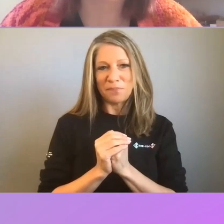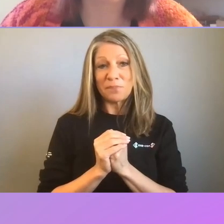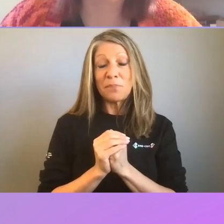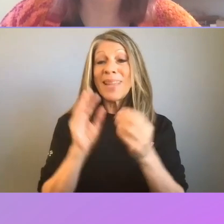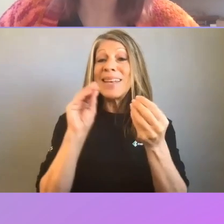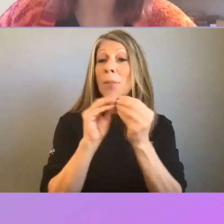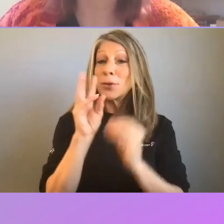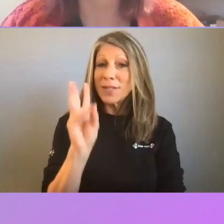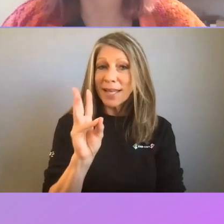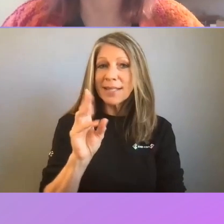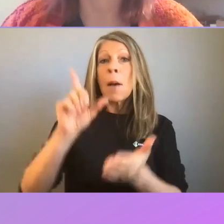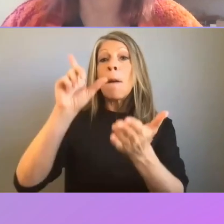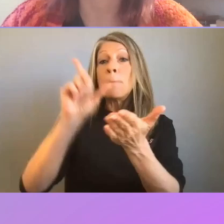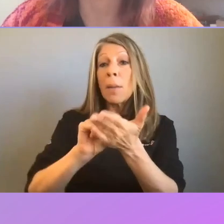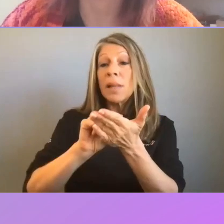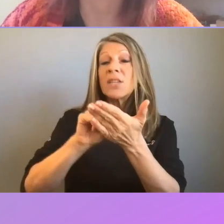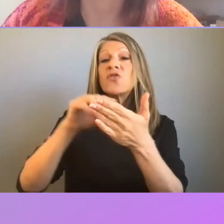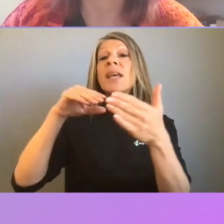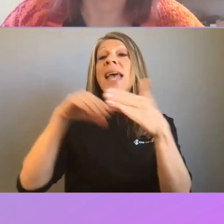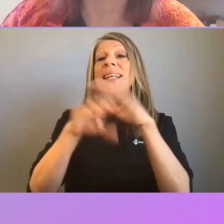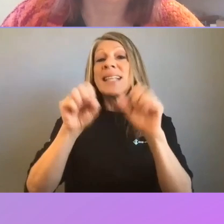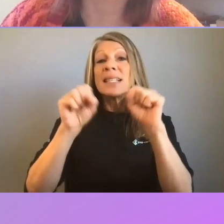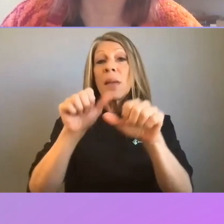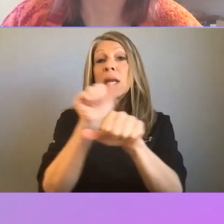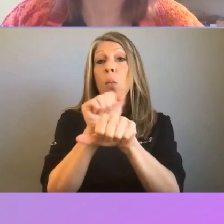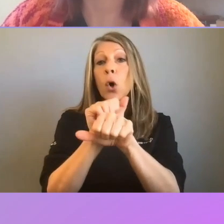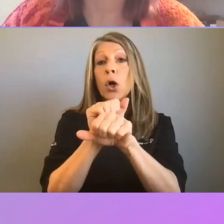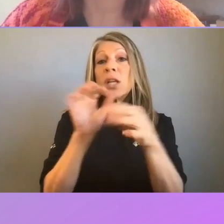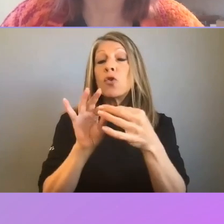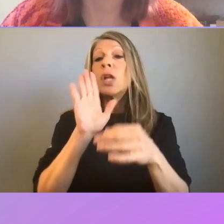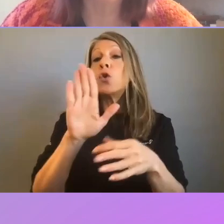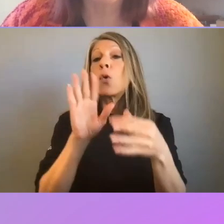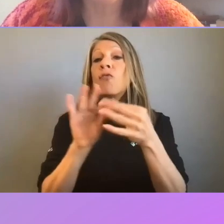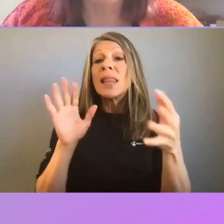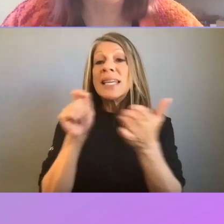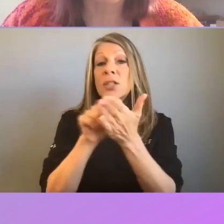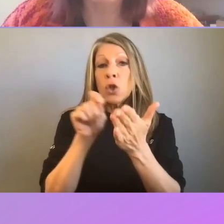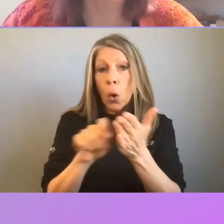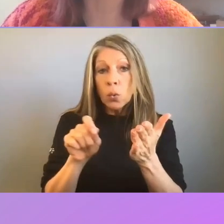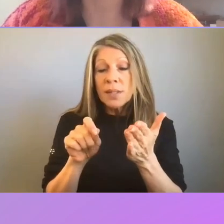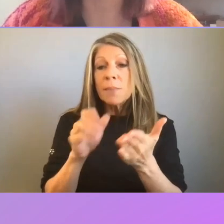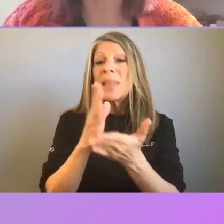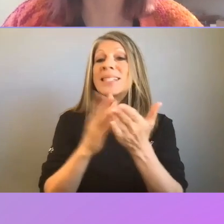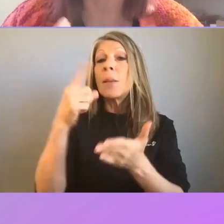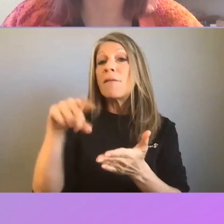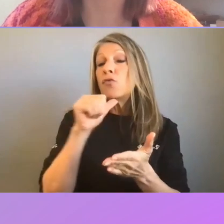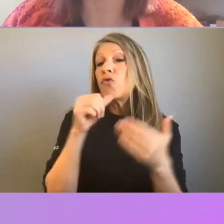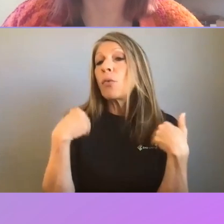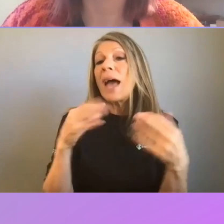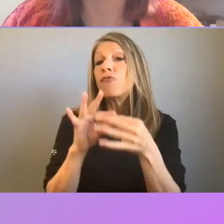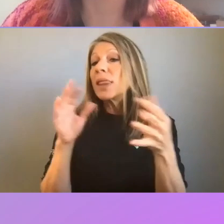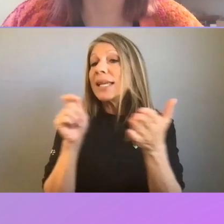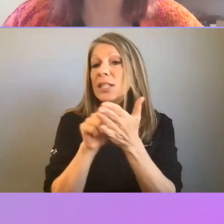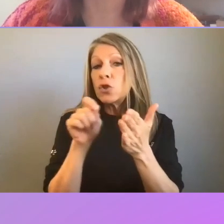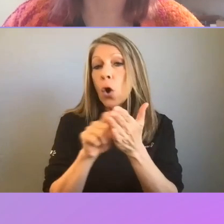Number 6, publish accessibility work in your release notes. So some of you may not have release notes